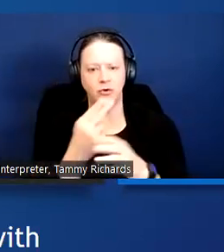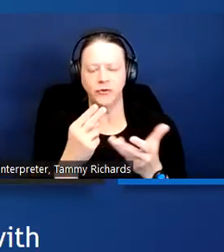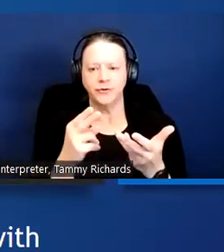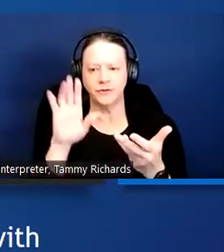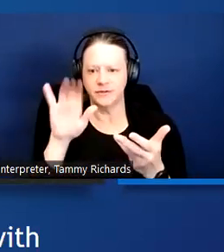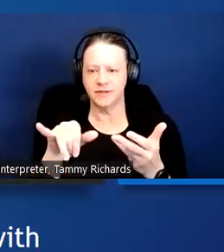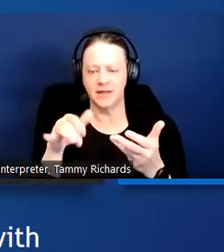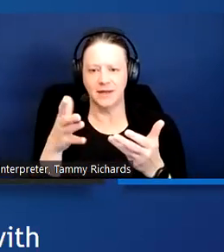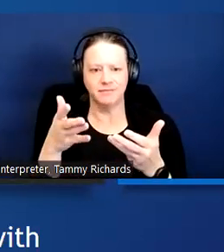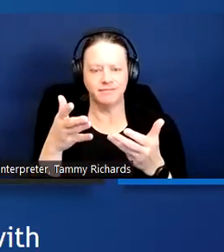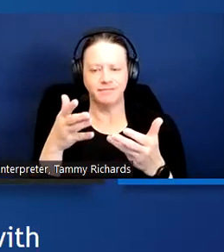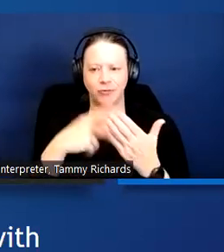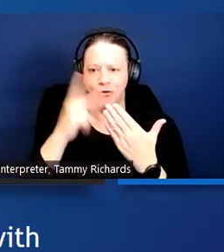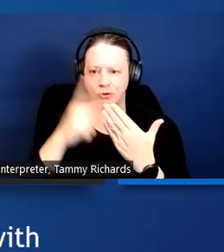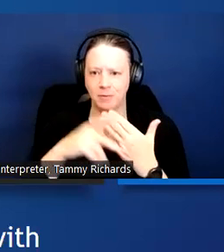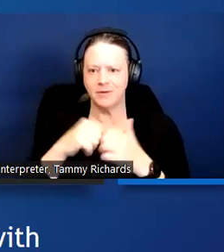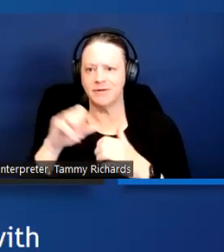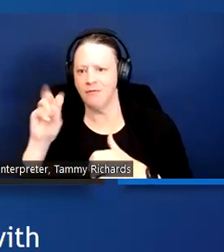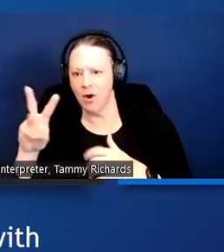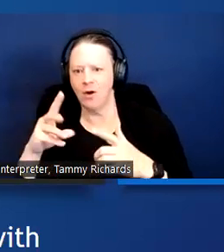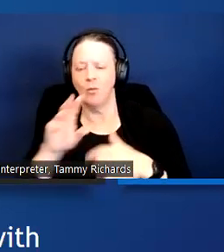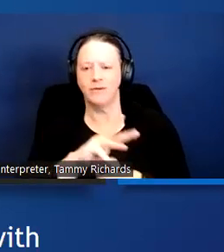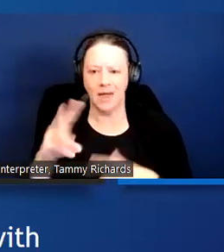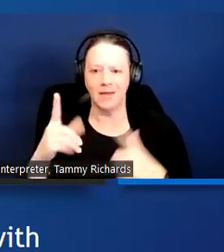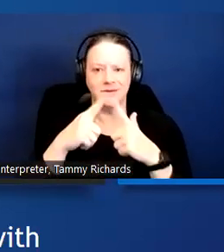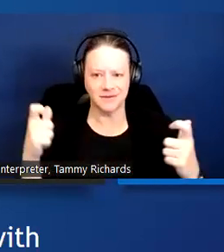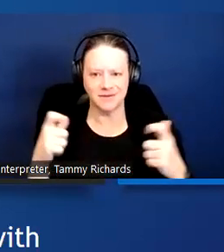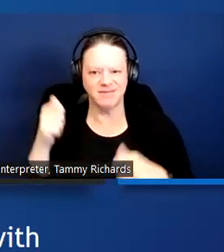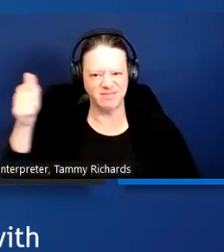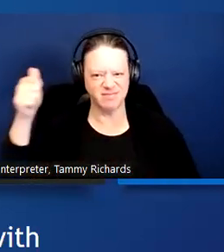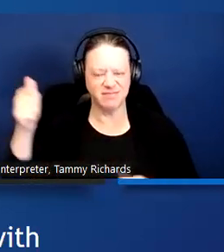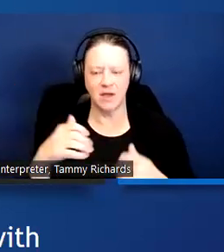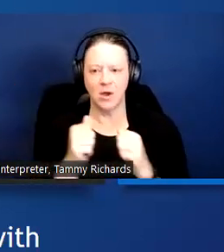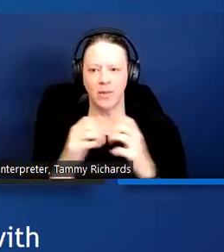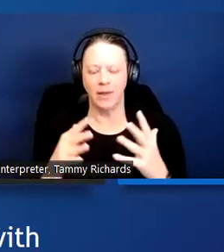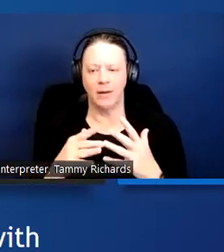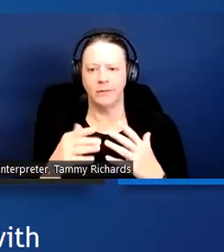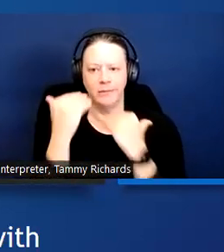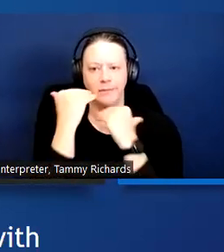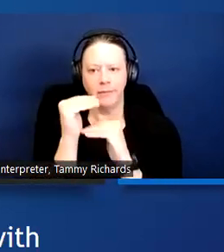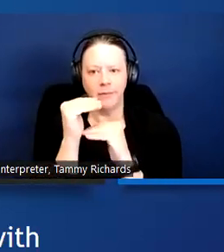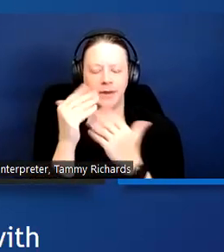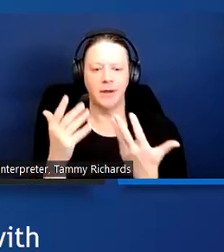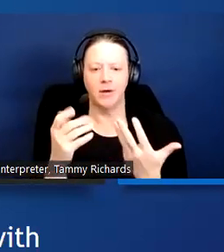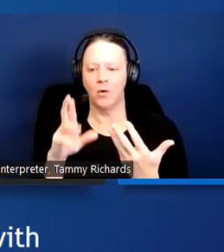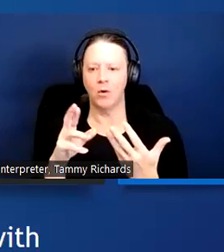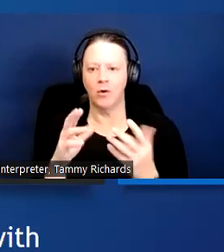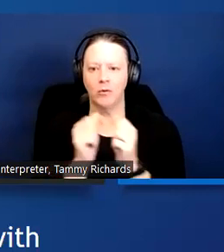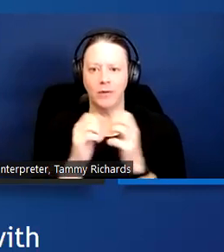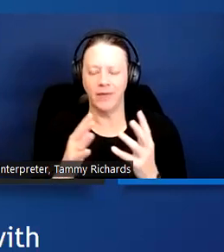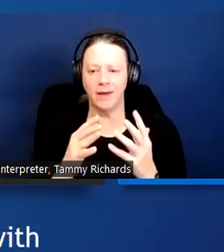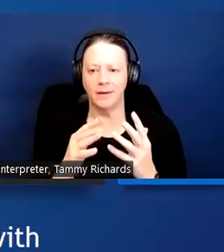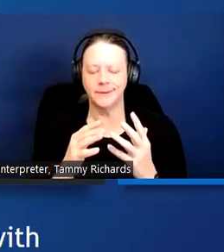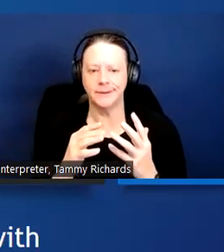use these programs and software and websites without having to, either put themselves